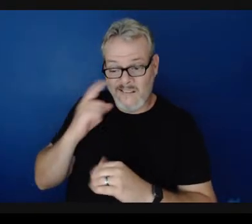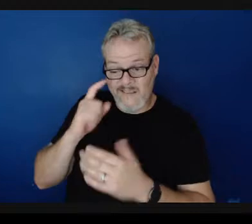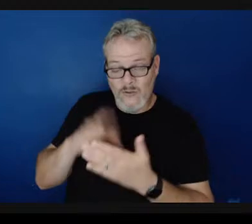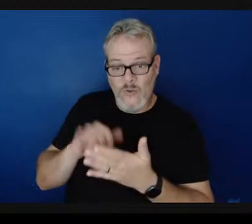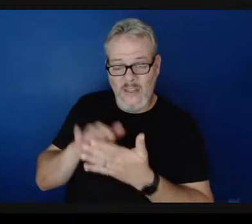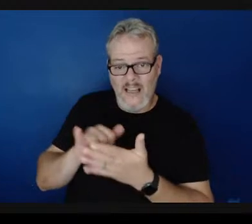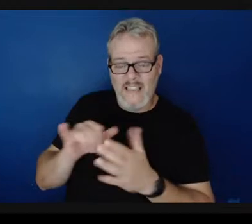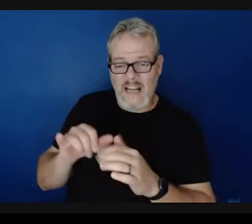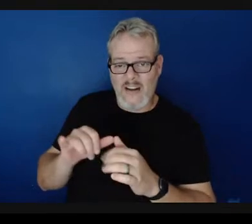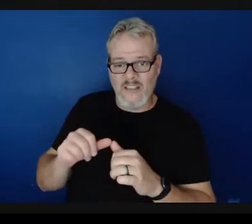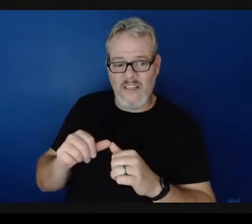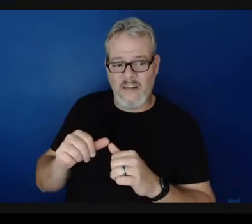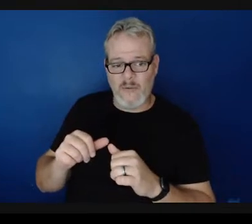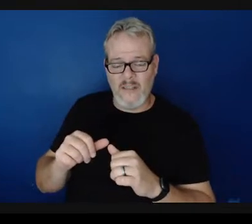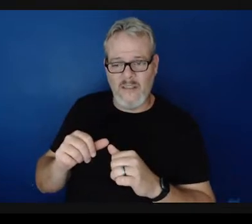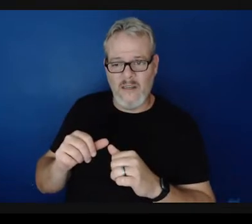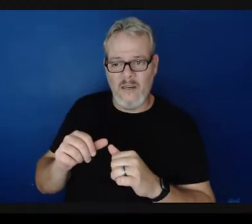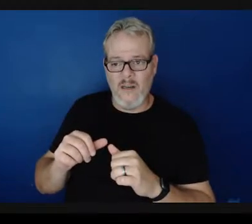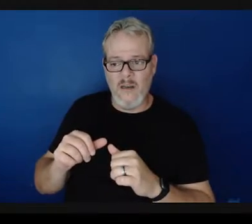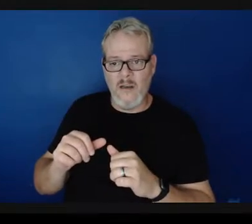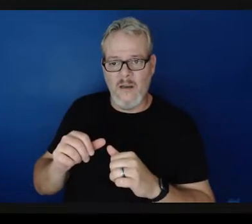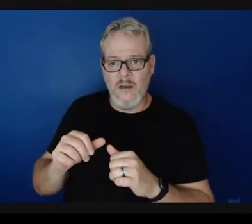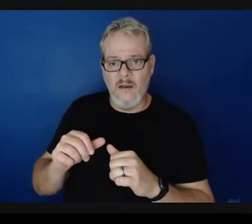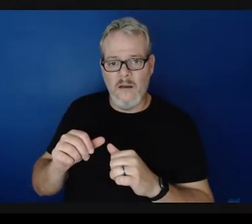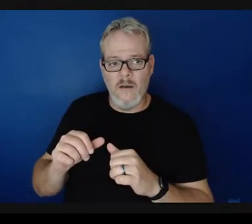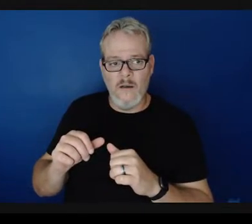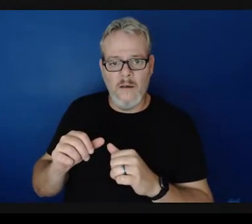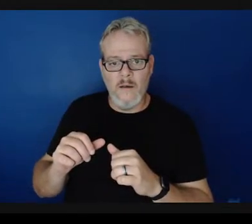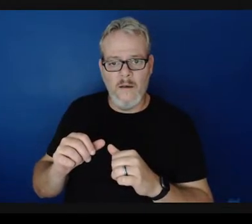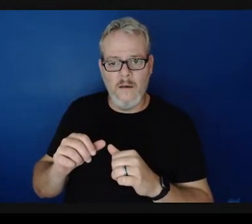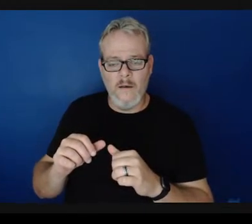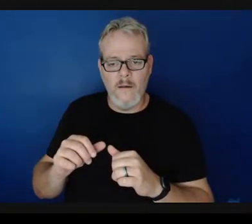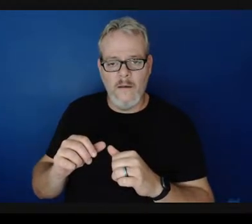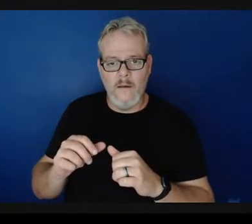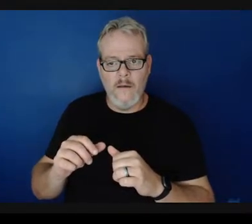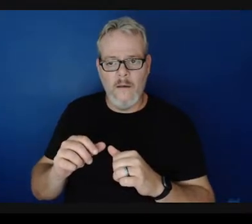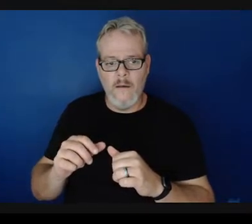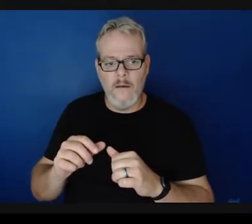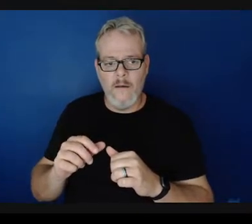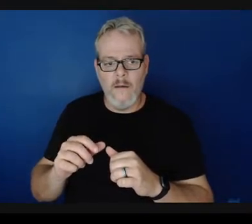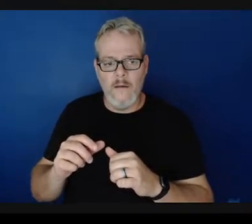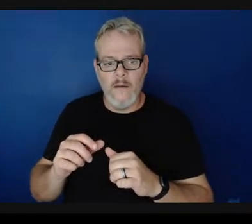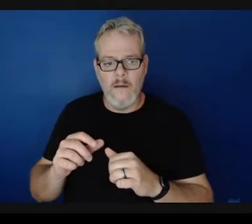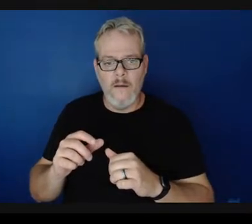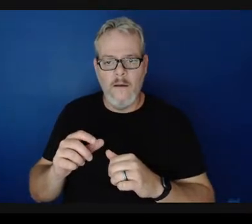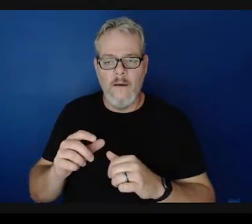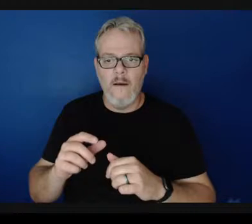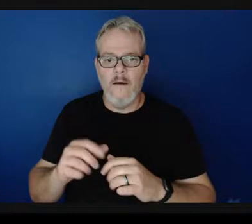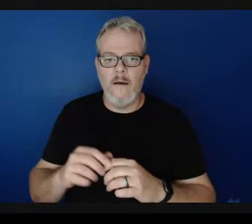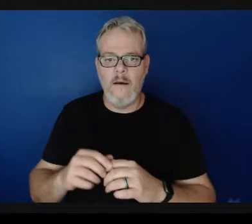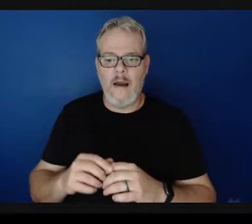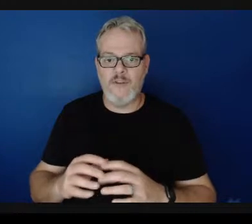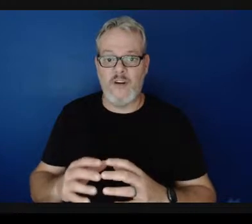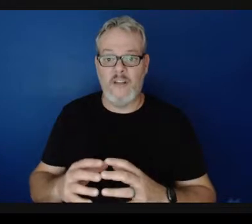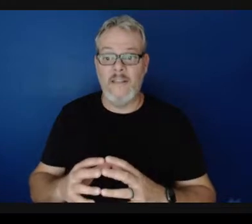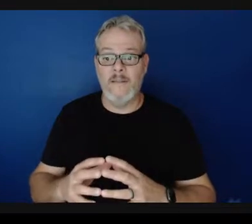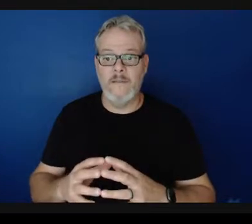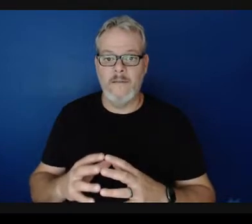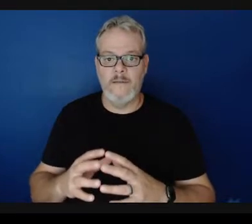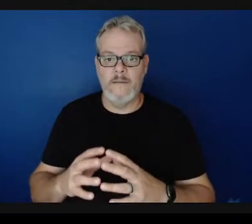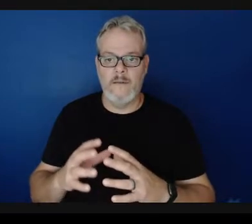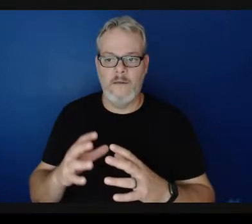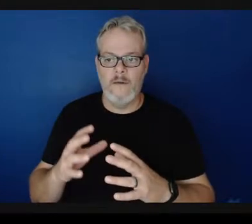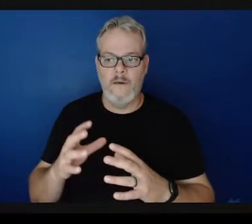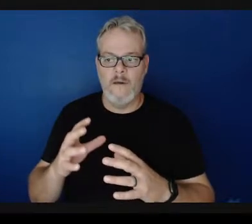180 degrees Fahrenheit. The hottest areas are coming out of the new fissure lines. The ferns and the ohia are now dying right adjacent to